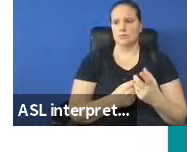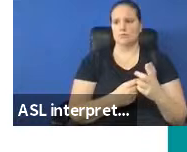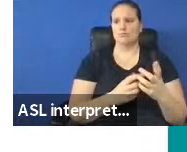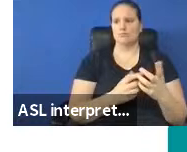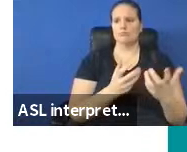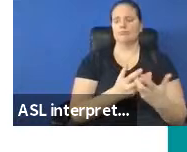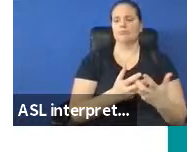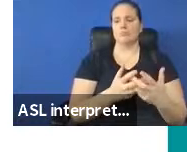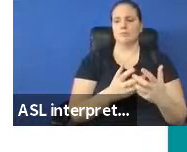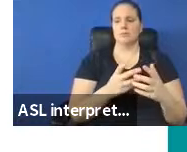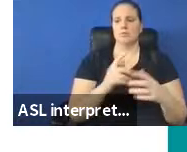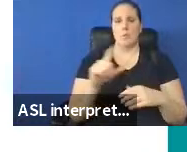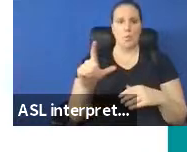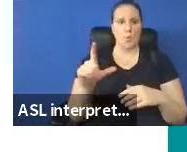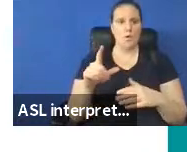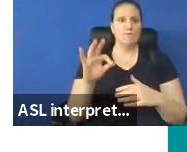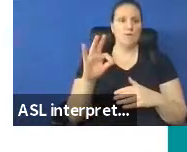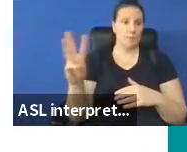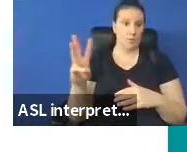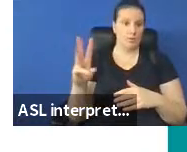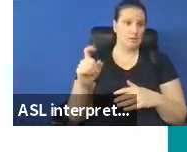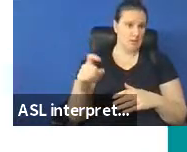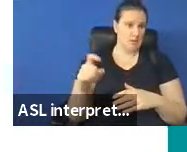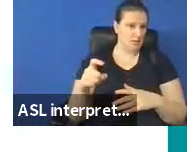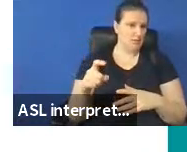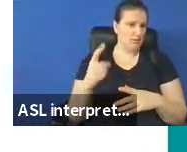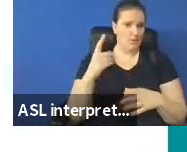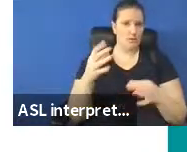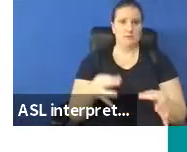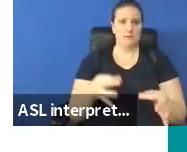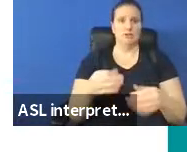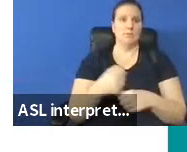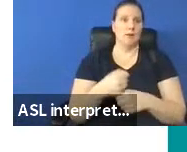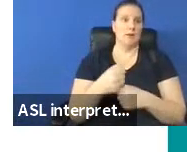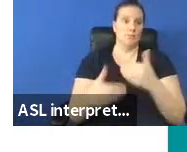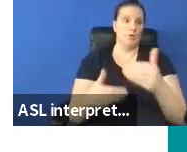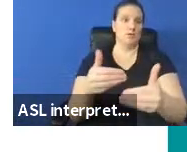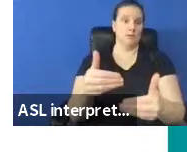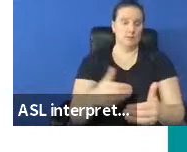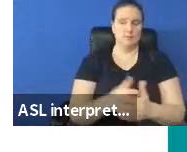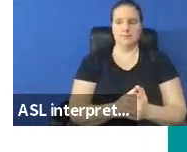tool in the framework as needed to use during their decision-making processes.